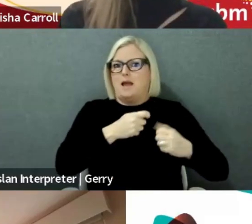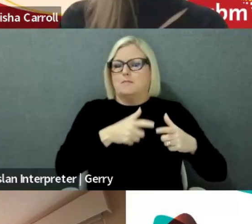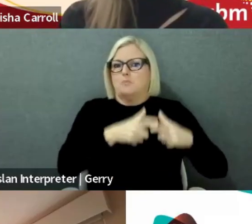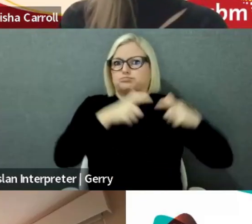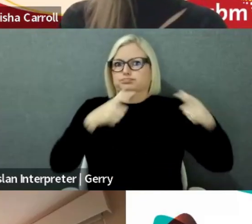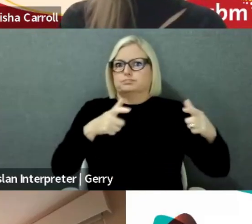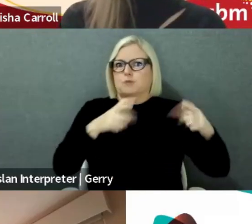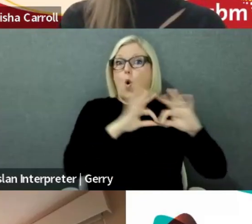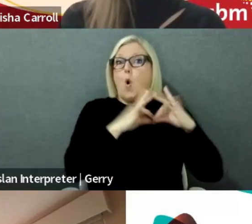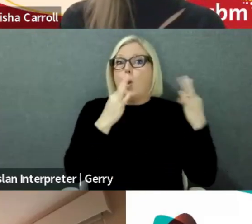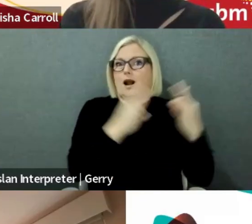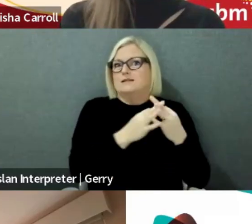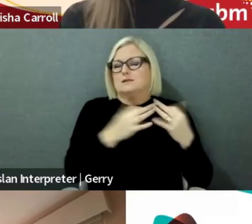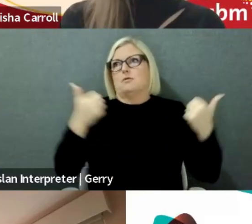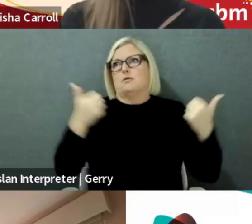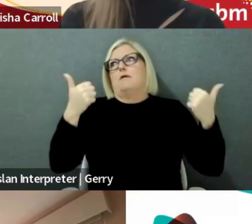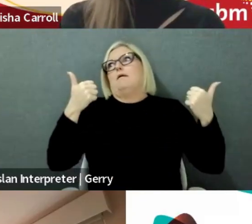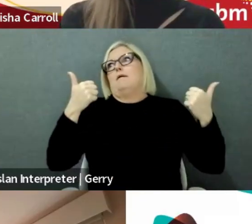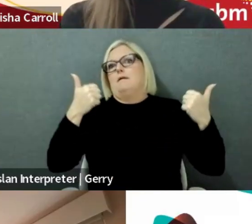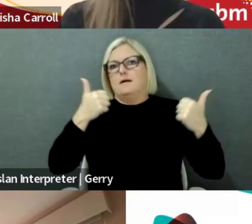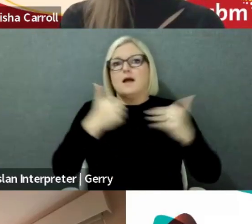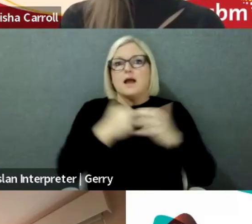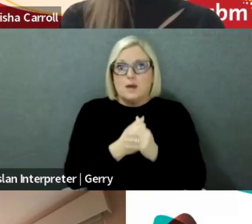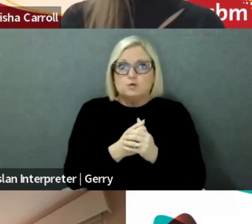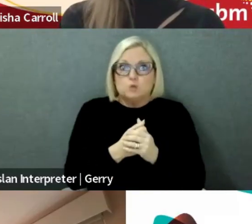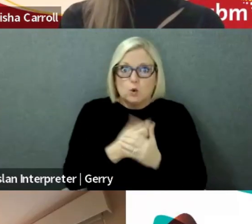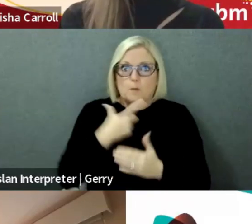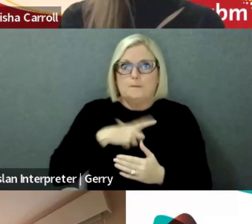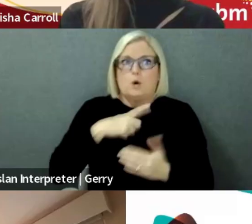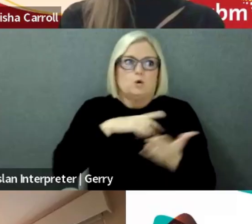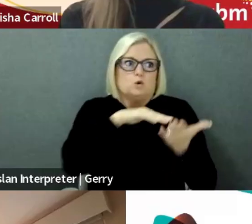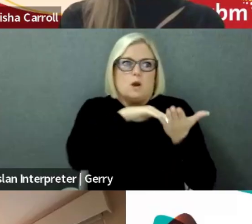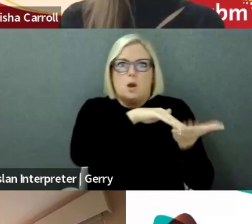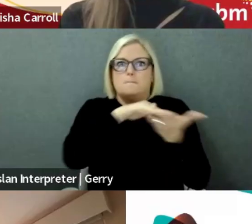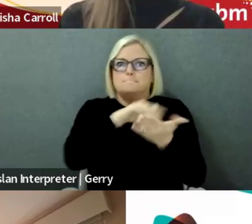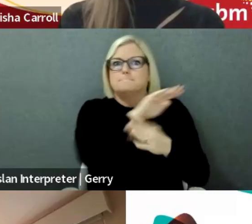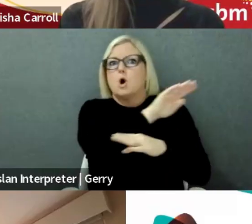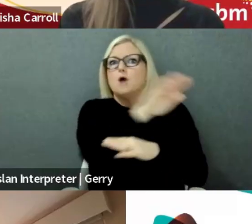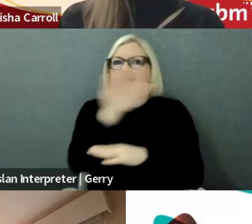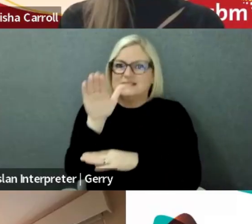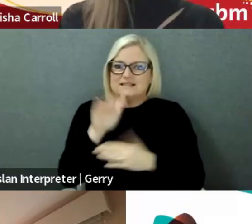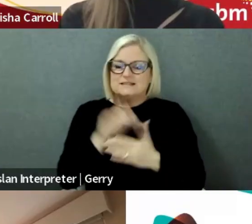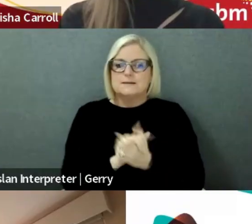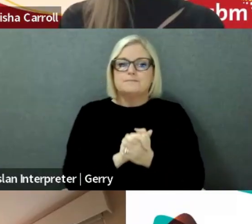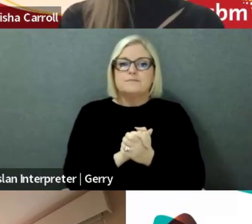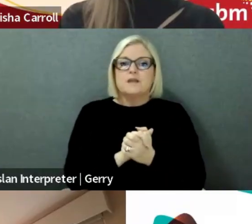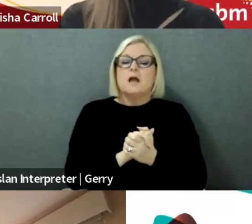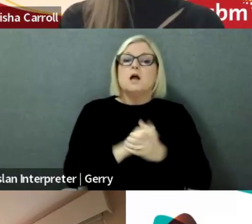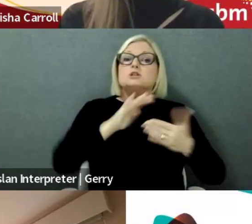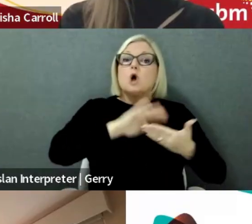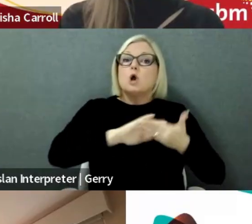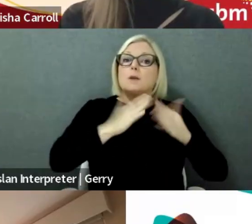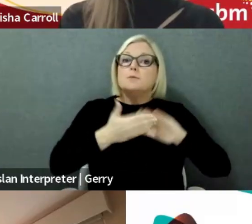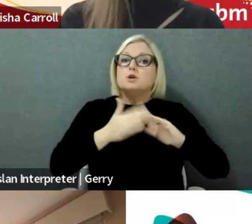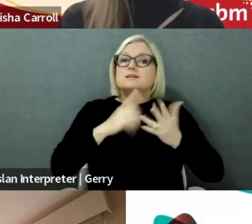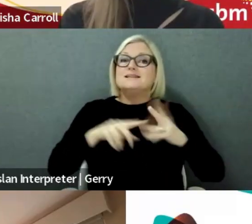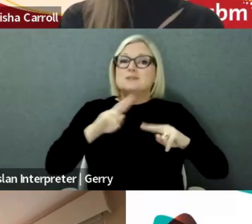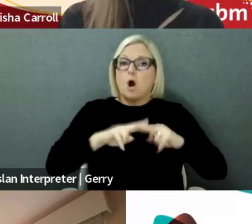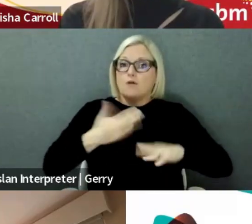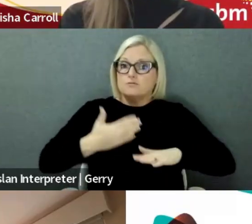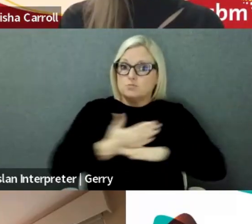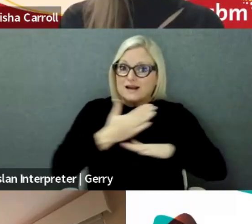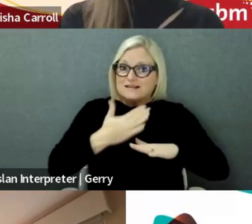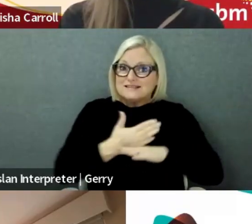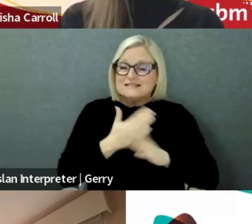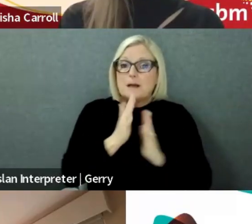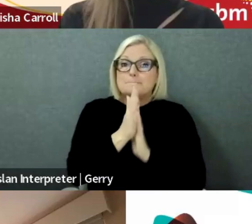the establishment of a communities of practice on deinstitutionalisation. So this communities of practice helped to enable peer learning, share evidence,